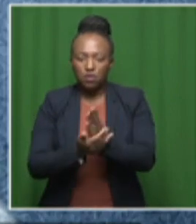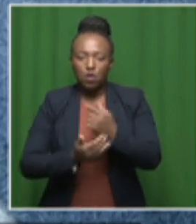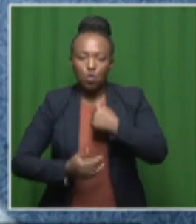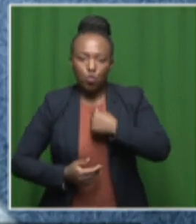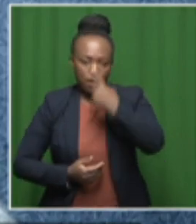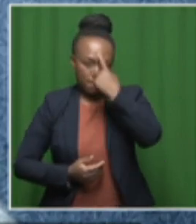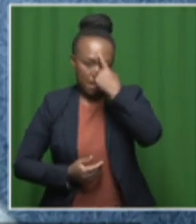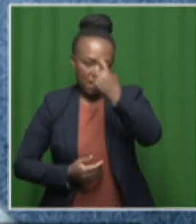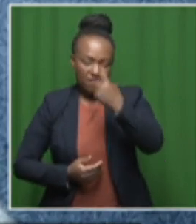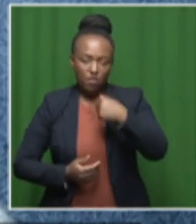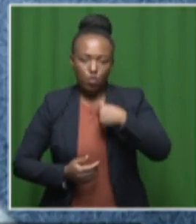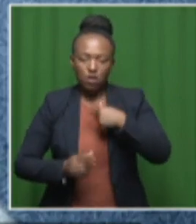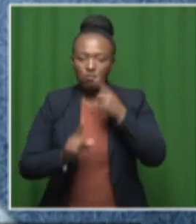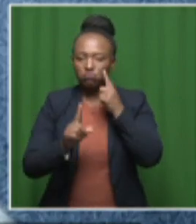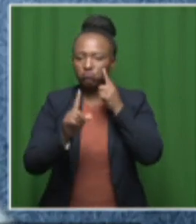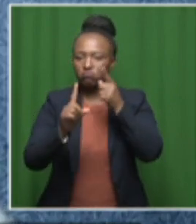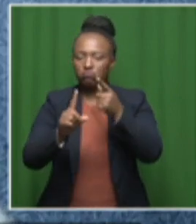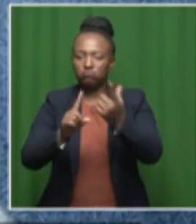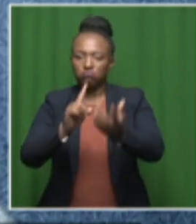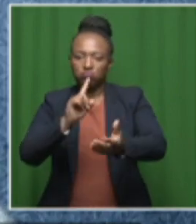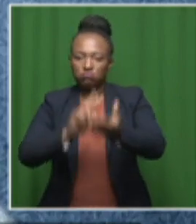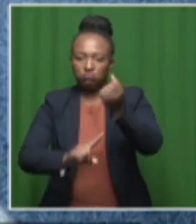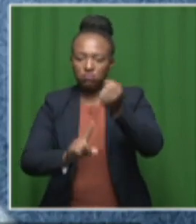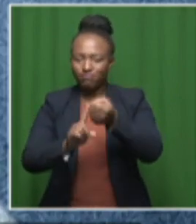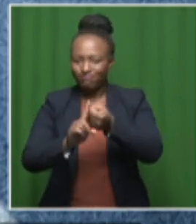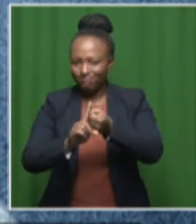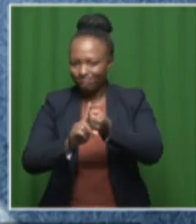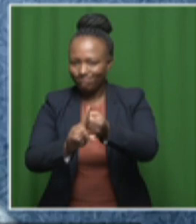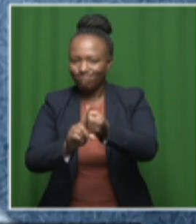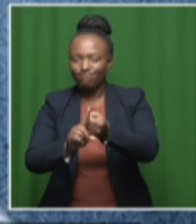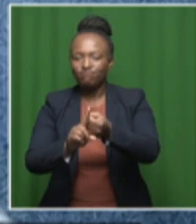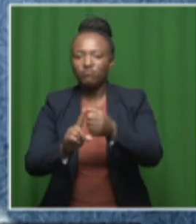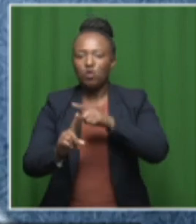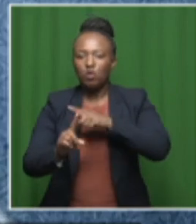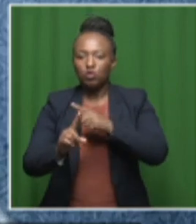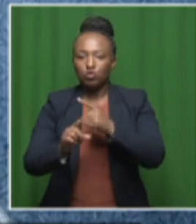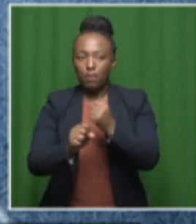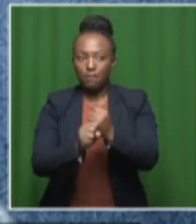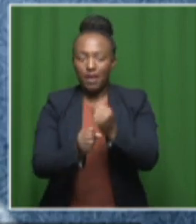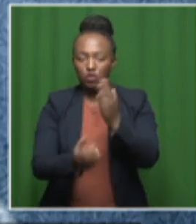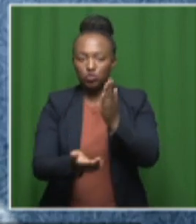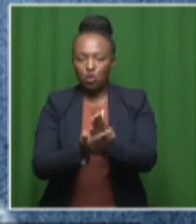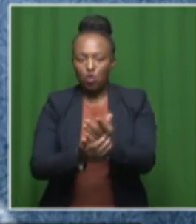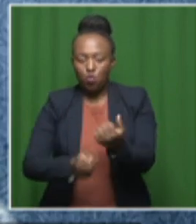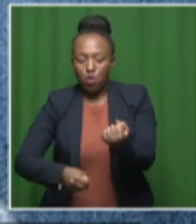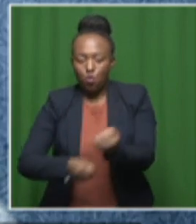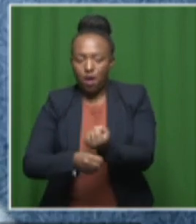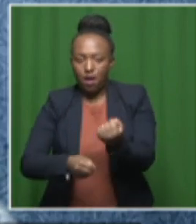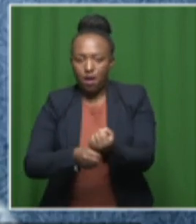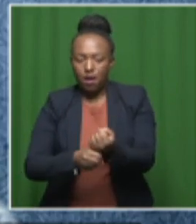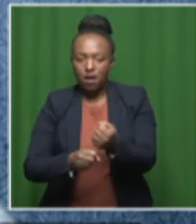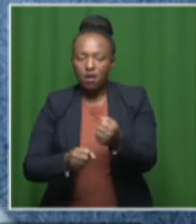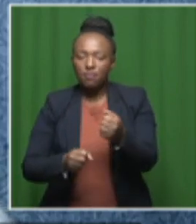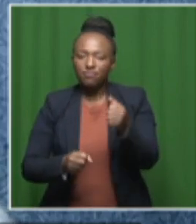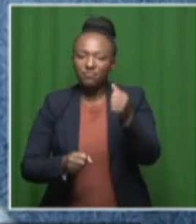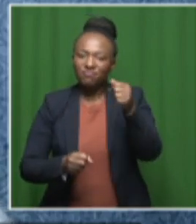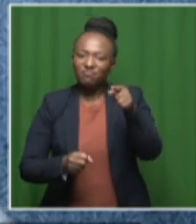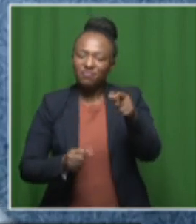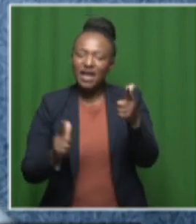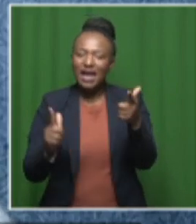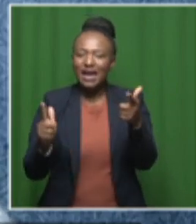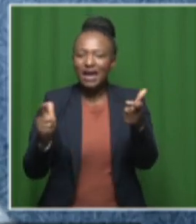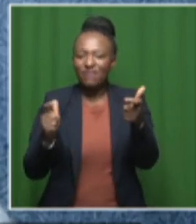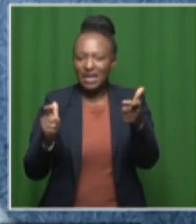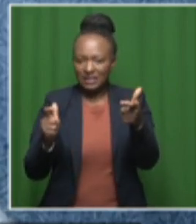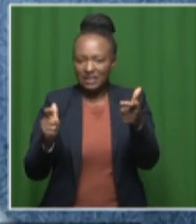that we can achieve some of the aspirations that we're pushing for, including ensuring that we're working governance architecture that reflects the